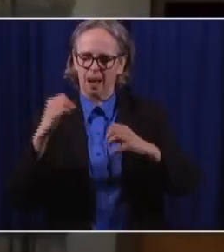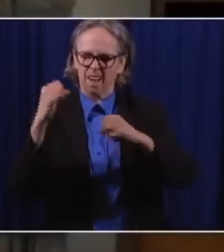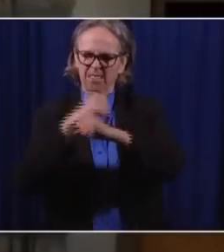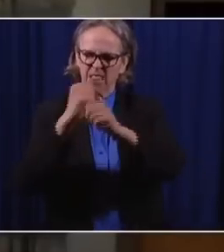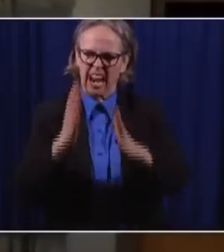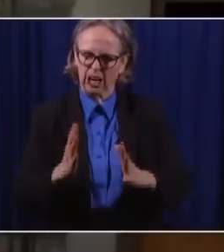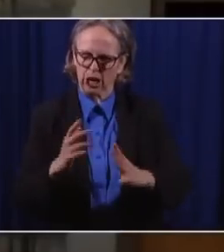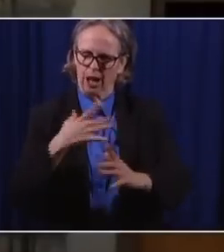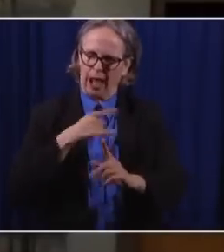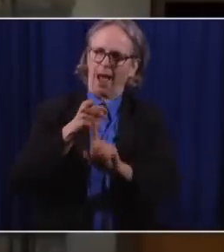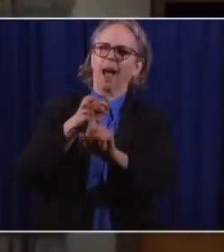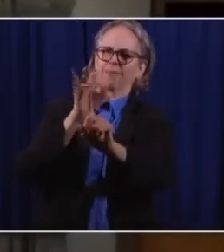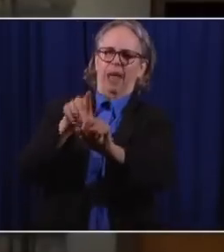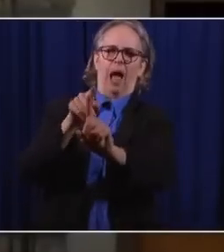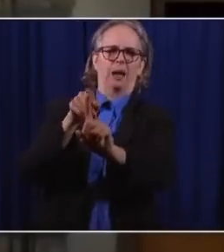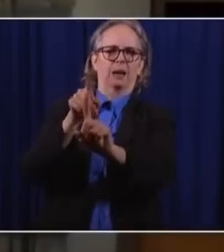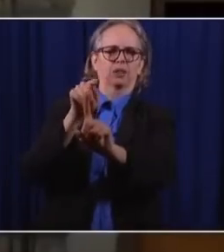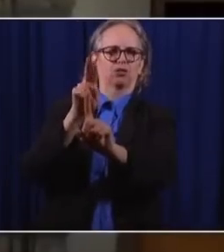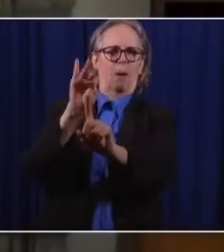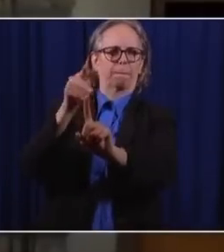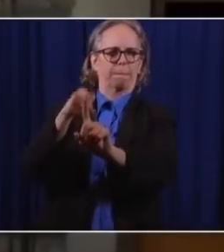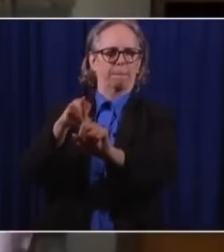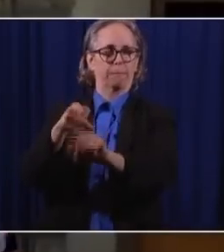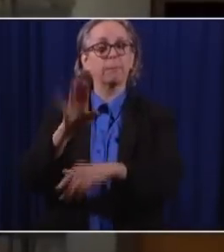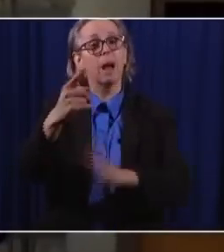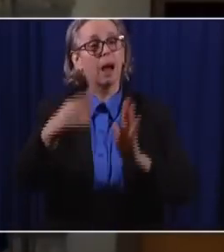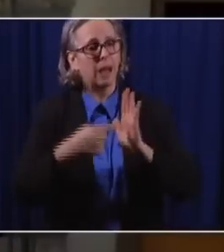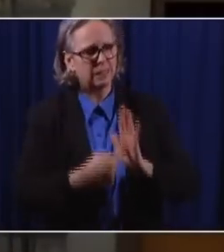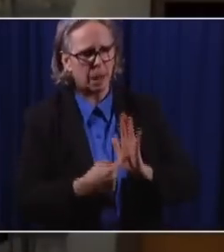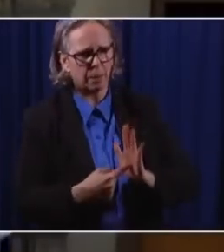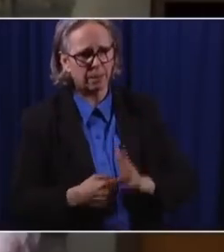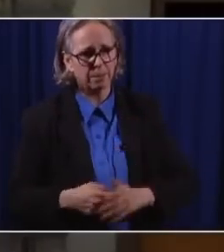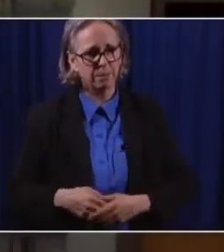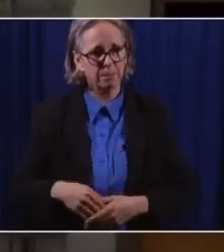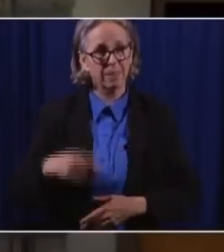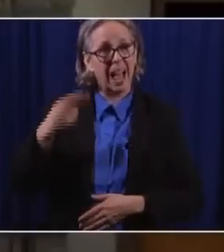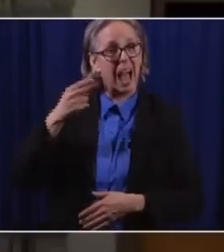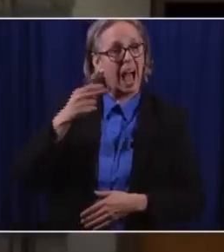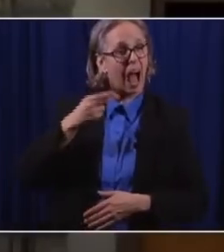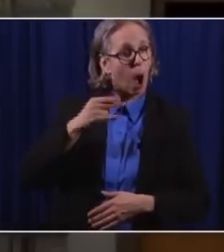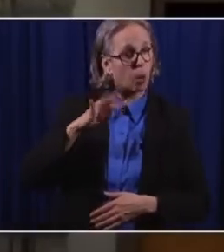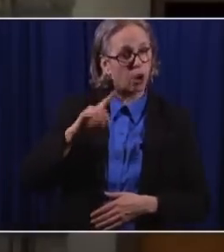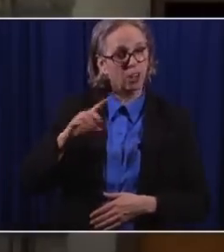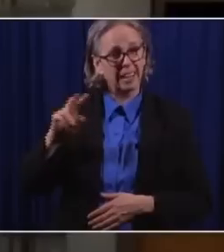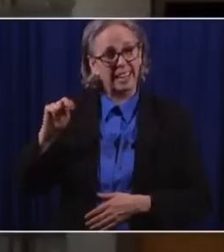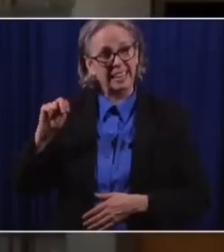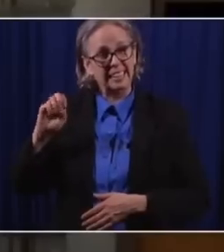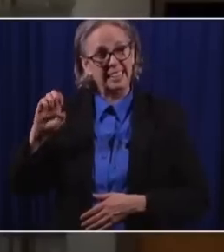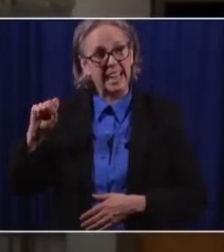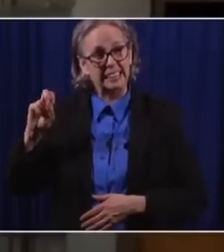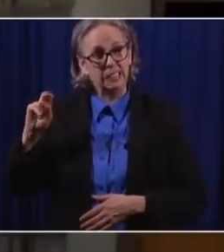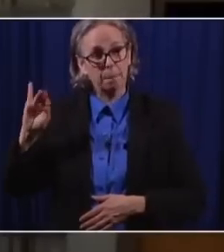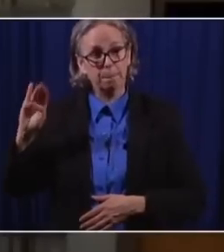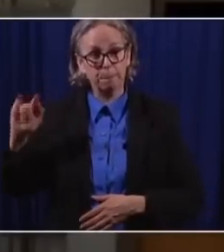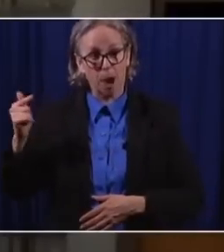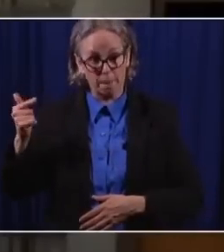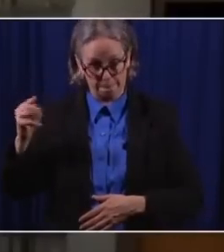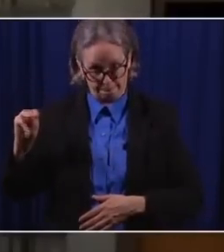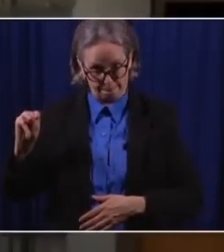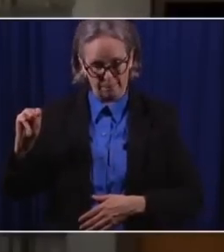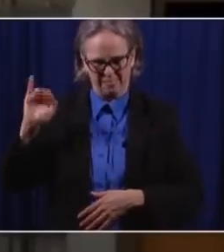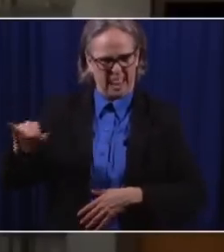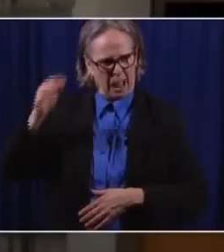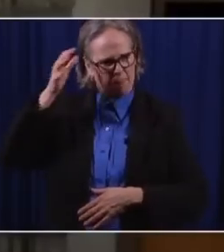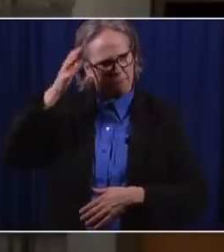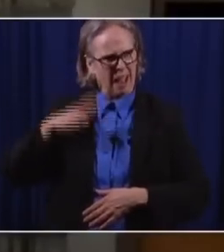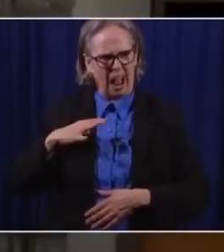Howard Metzenbaum. Howard Metzenbaum and Donald Trump probably pretty far apart on a lot of issues. A Democrat versus a Republican.